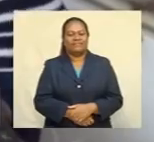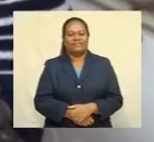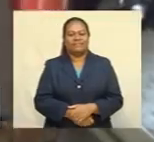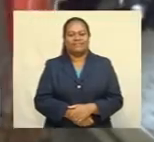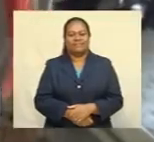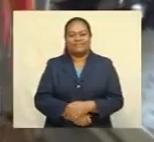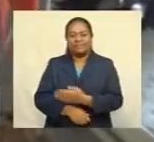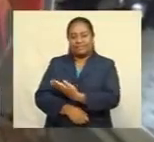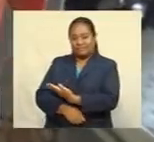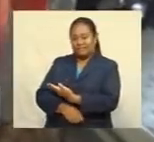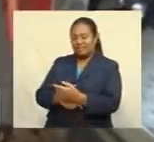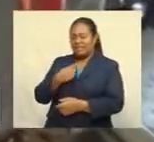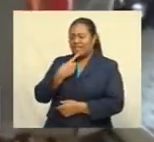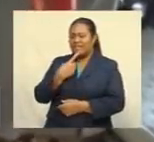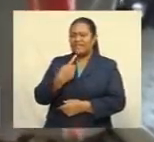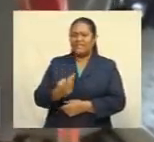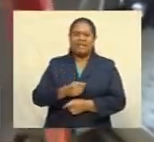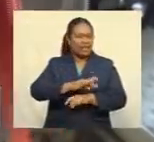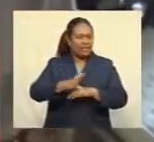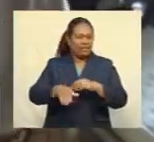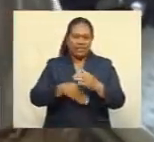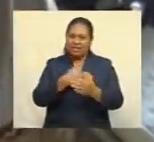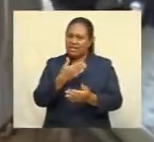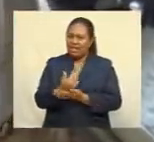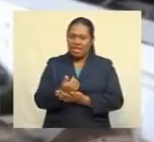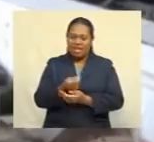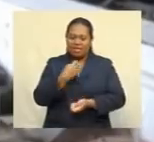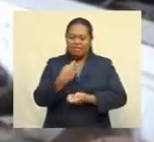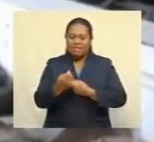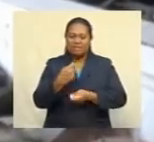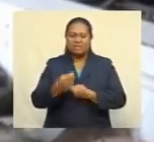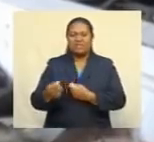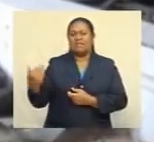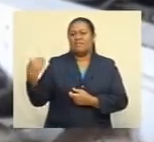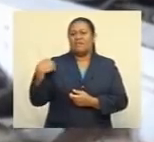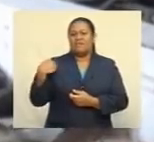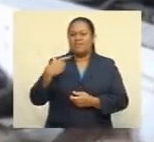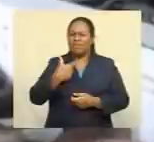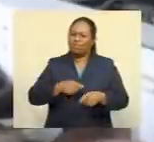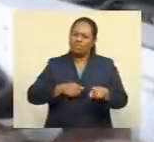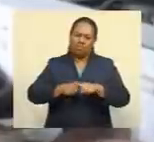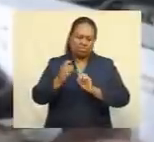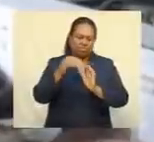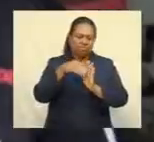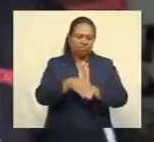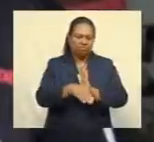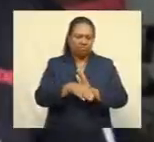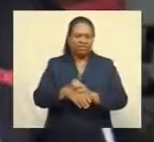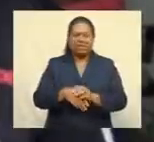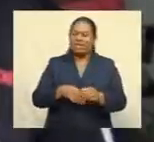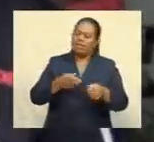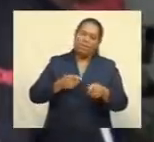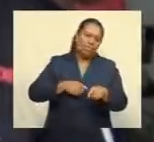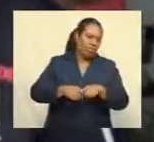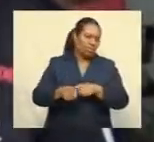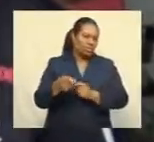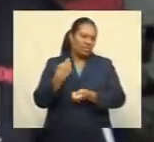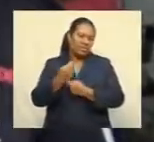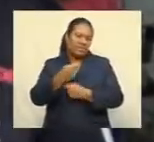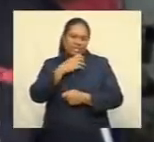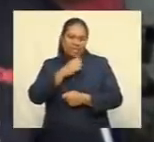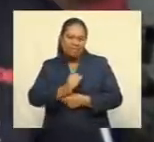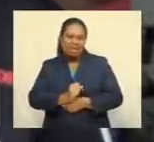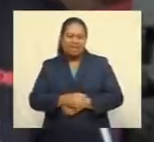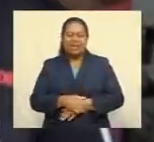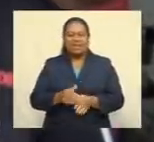These fishermen claim their daily catch has declined, affecting their livelihood. All the fishermen are complaining about the quantity of the